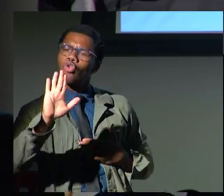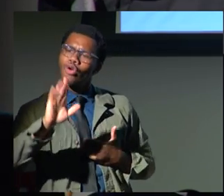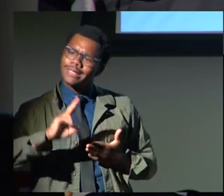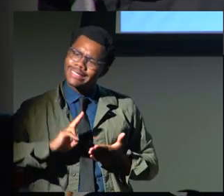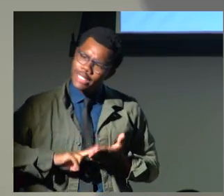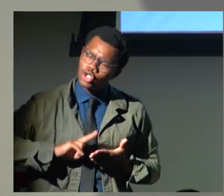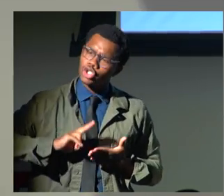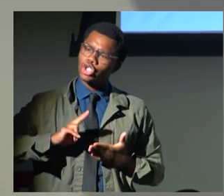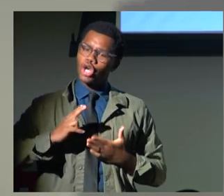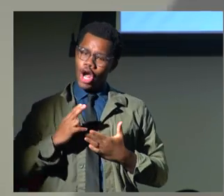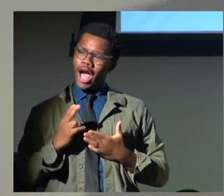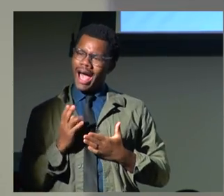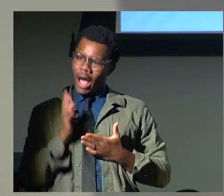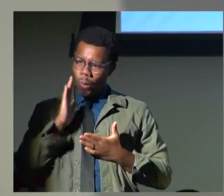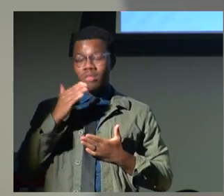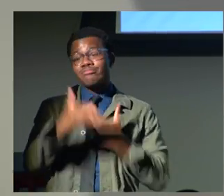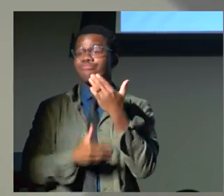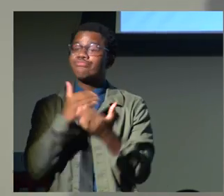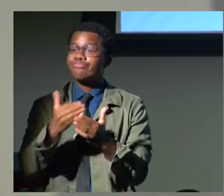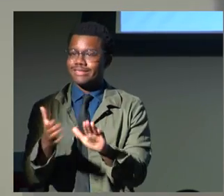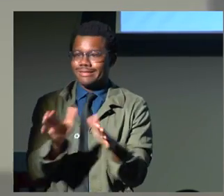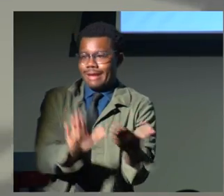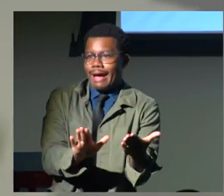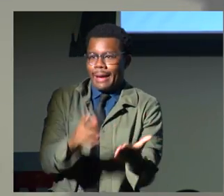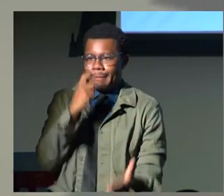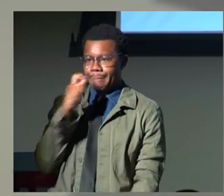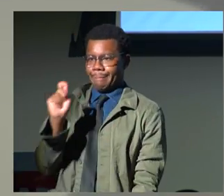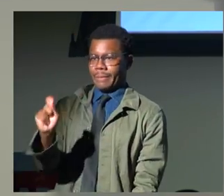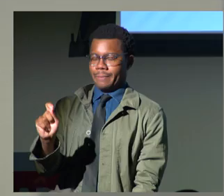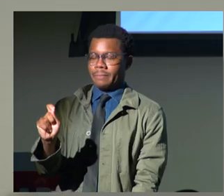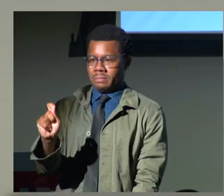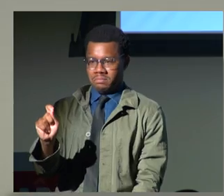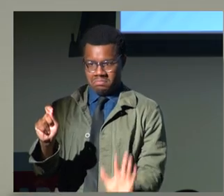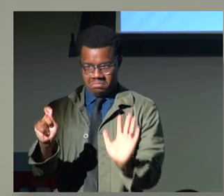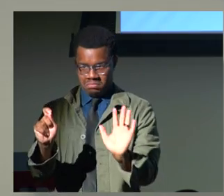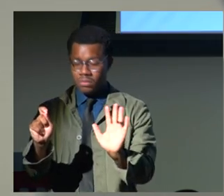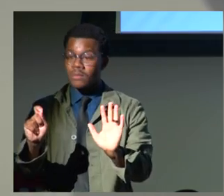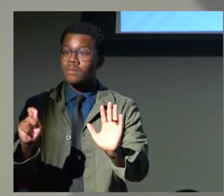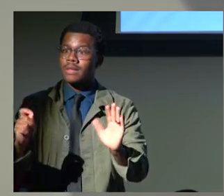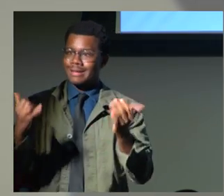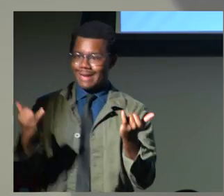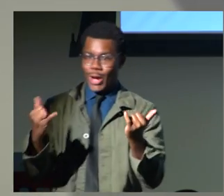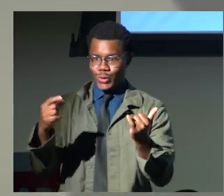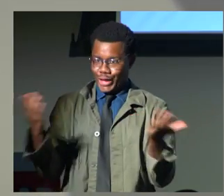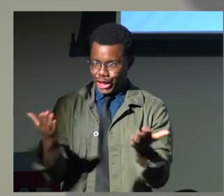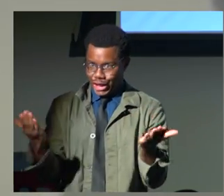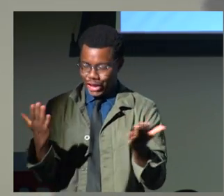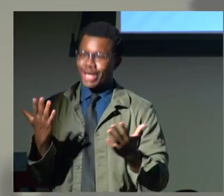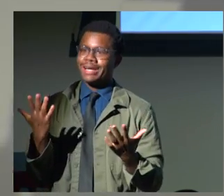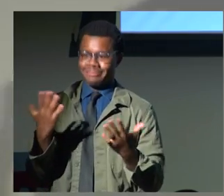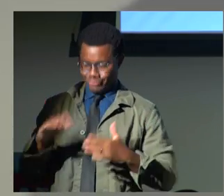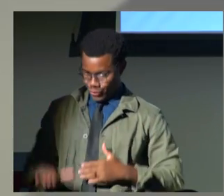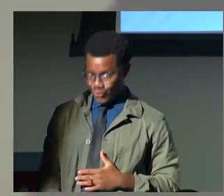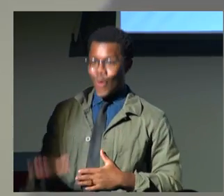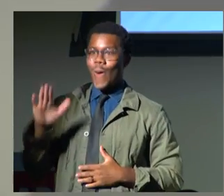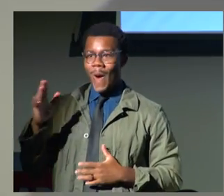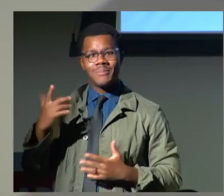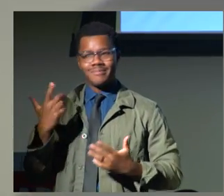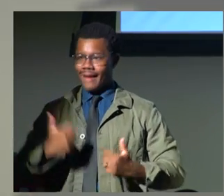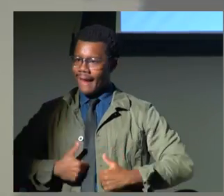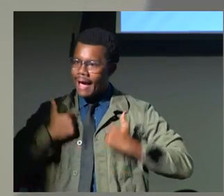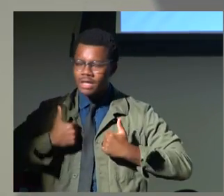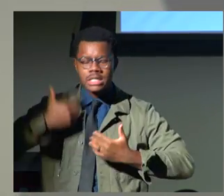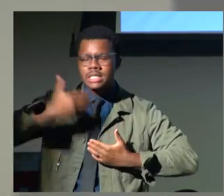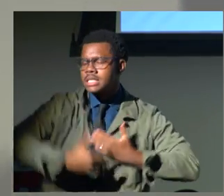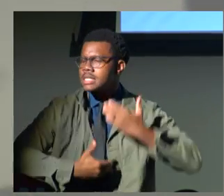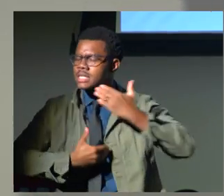death. Period. Now that you're here, you go through life. And throughout life,